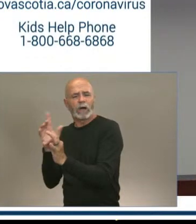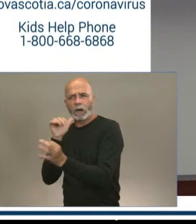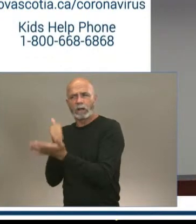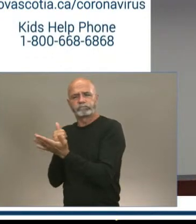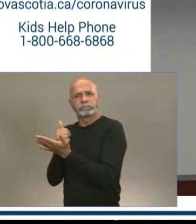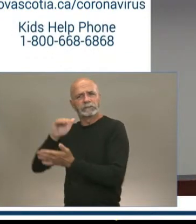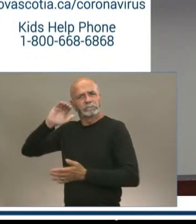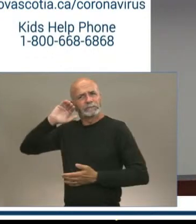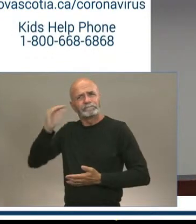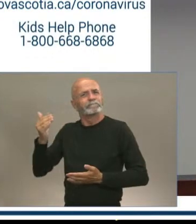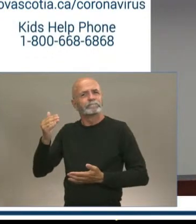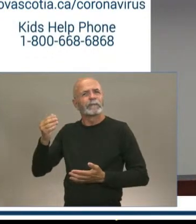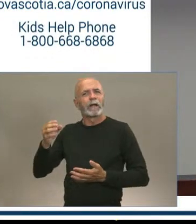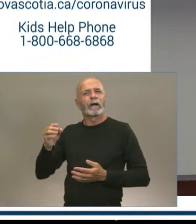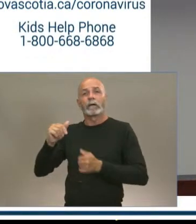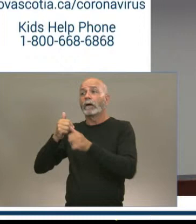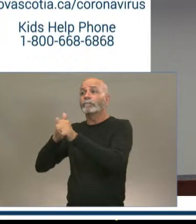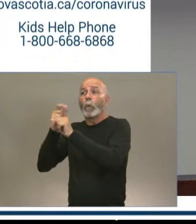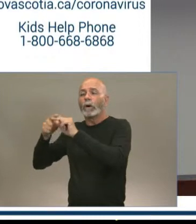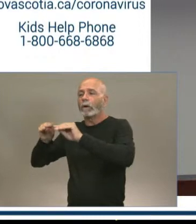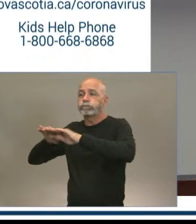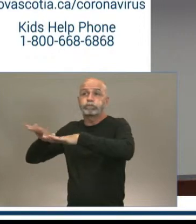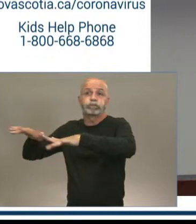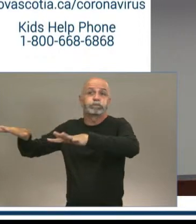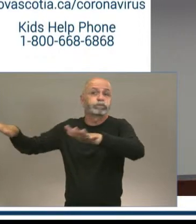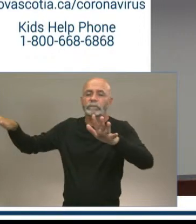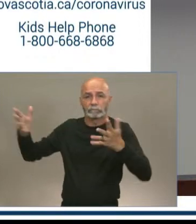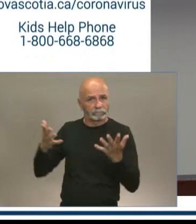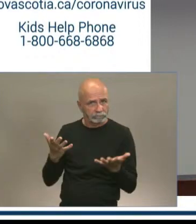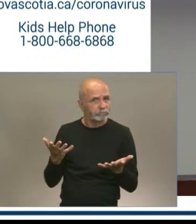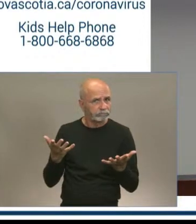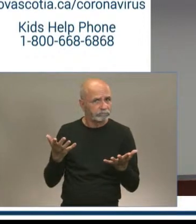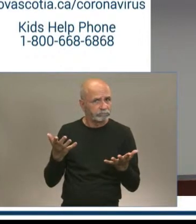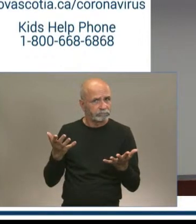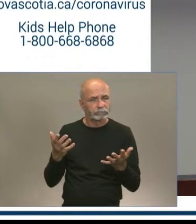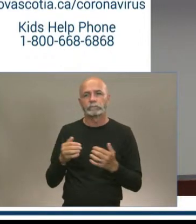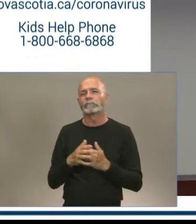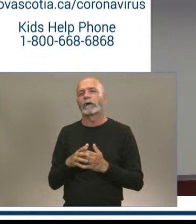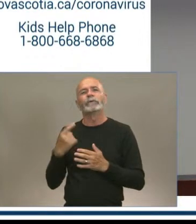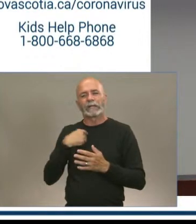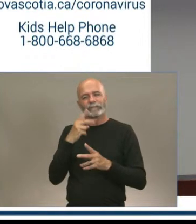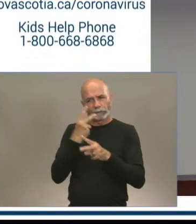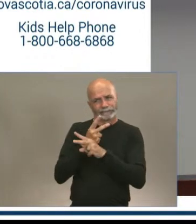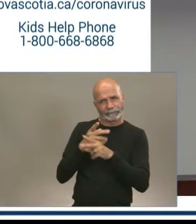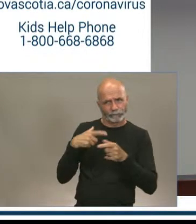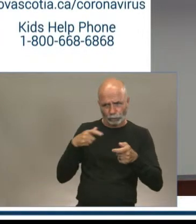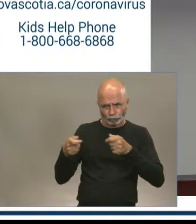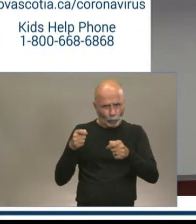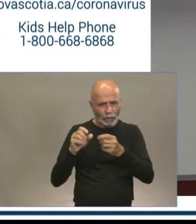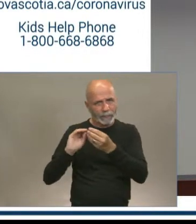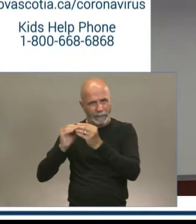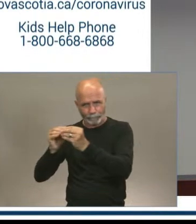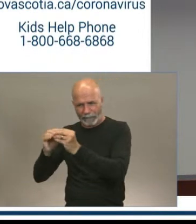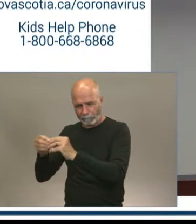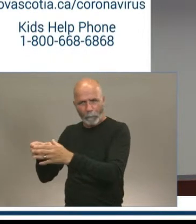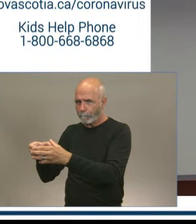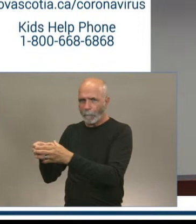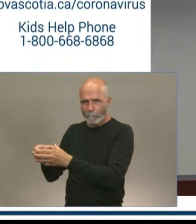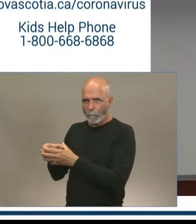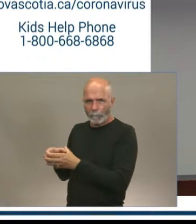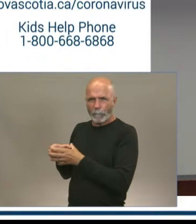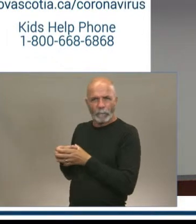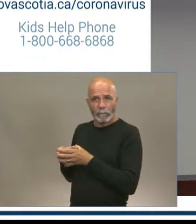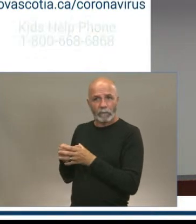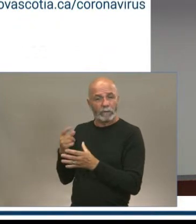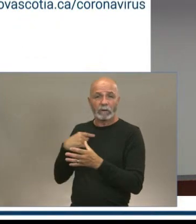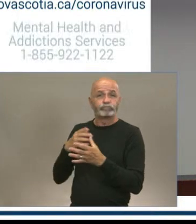the spread of the virus if it's here, and keeping it into smaller groups if it does spread. So my firm position is that we